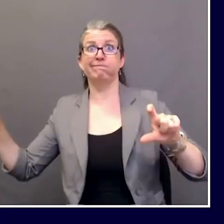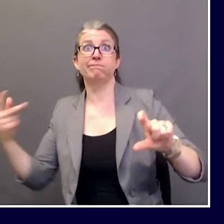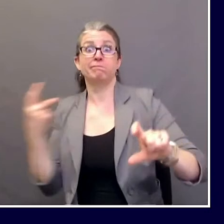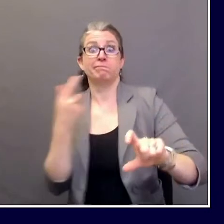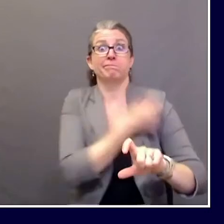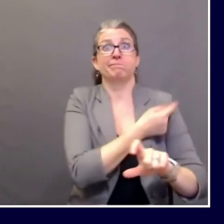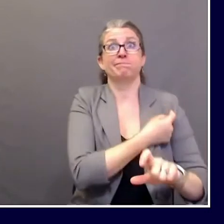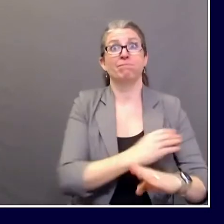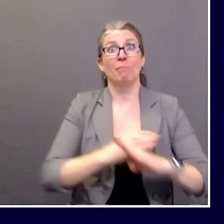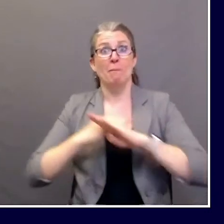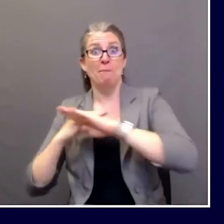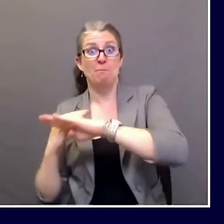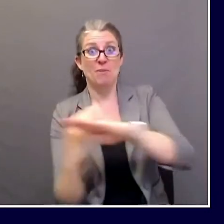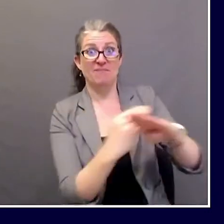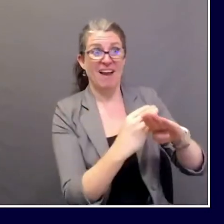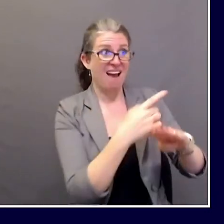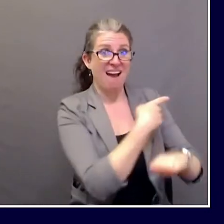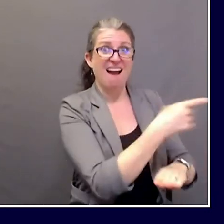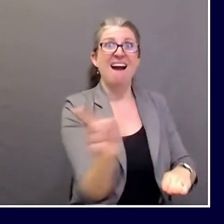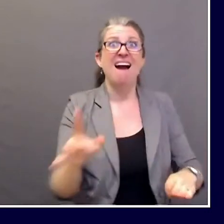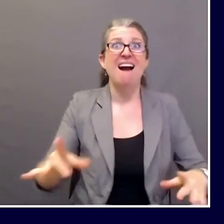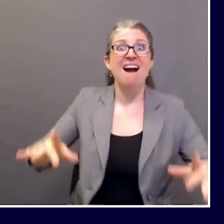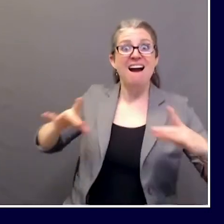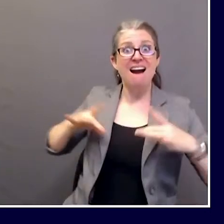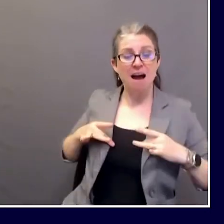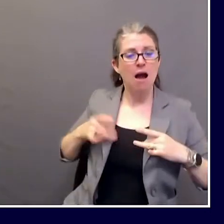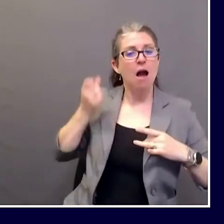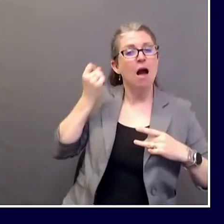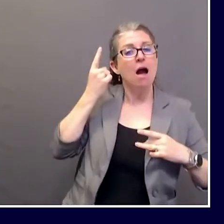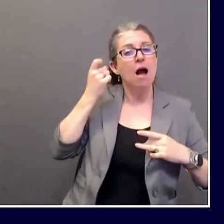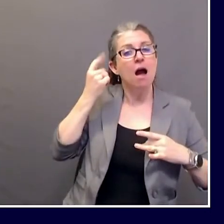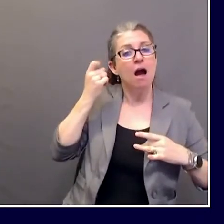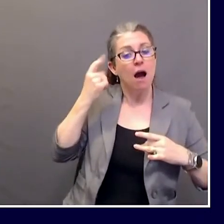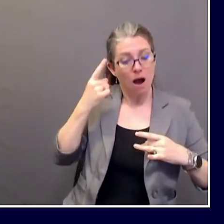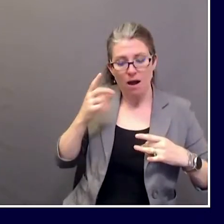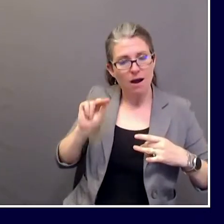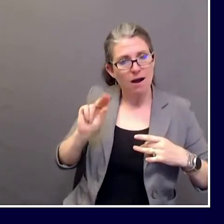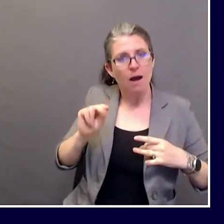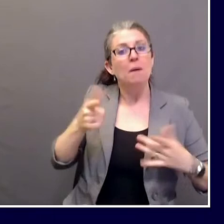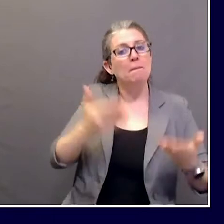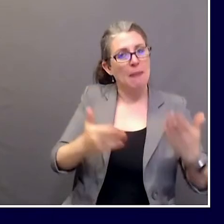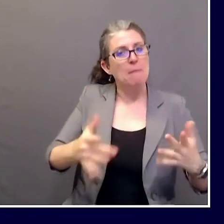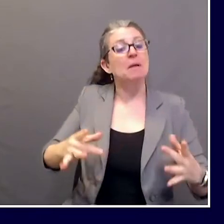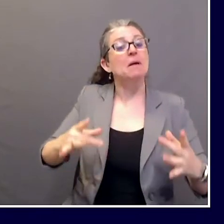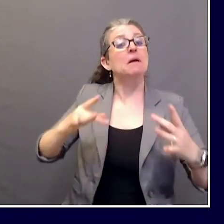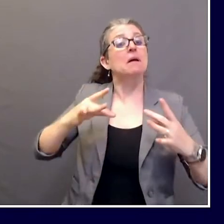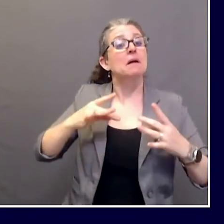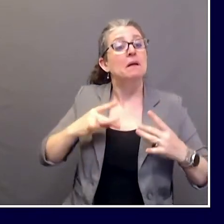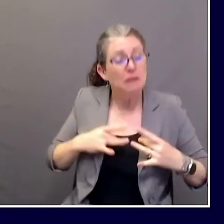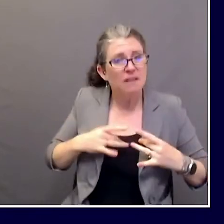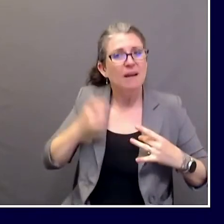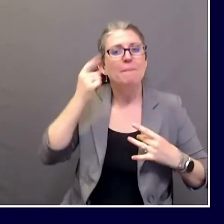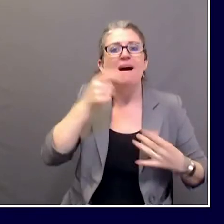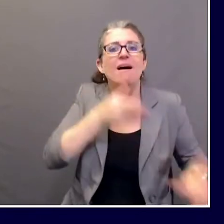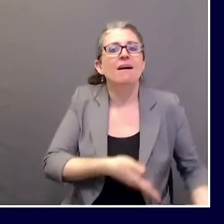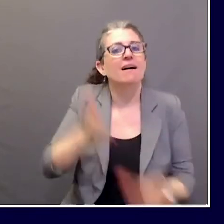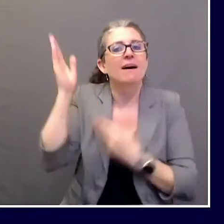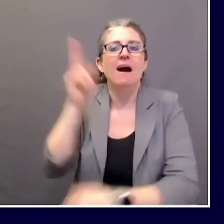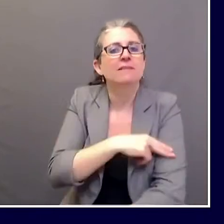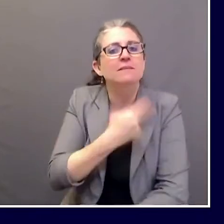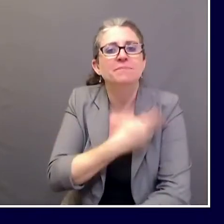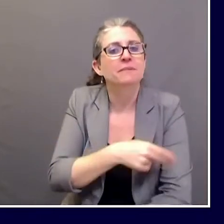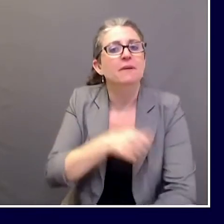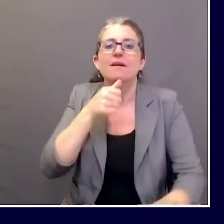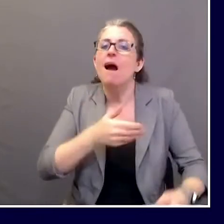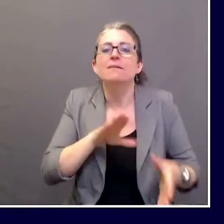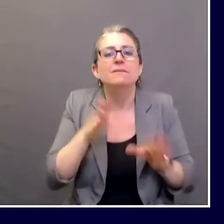contagious disease and from the highly contagious, much more transmissible variants that we're seeing now. And that's why